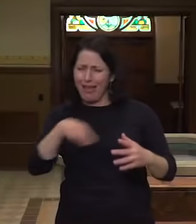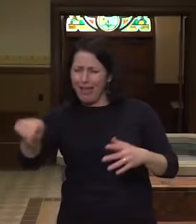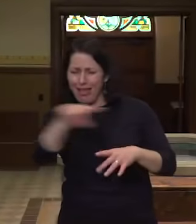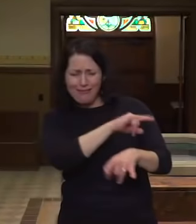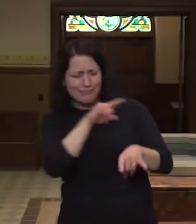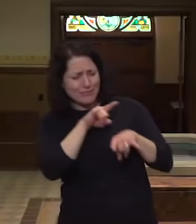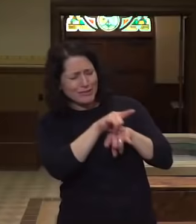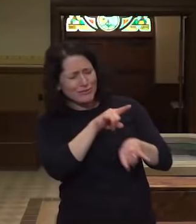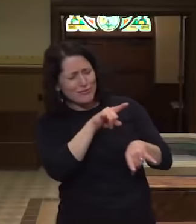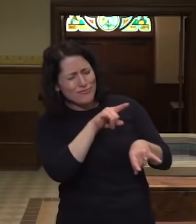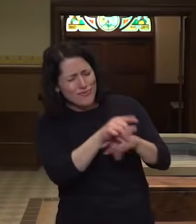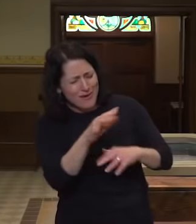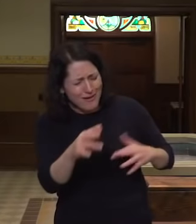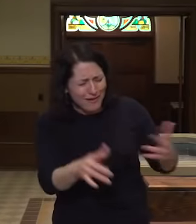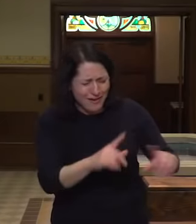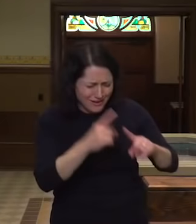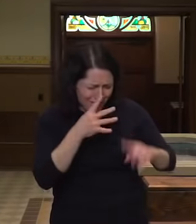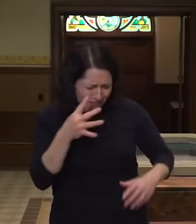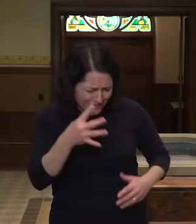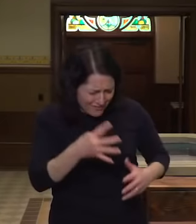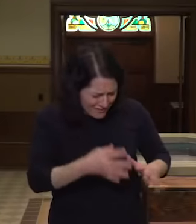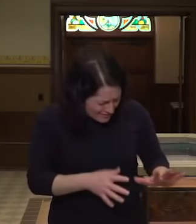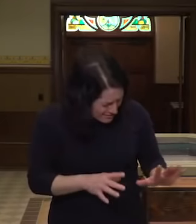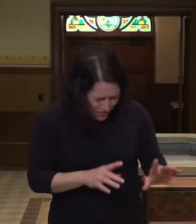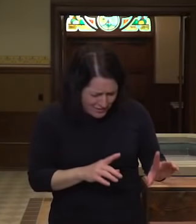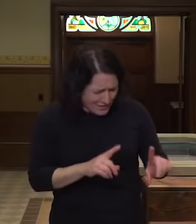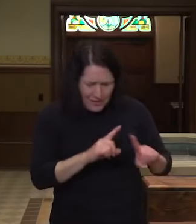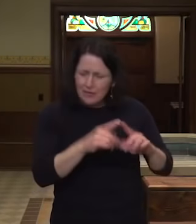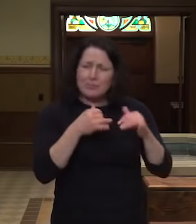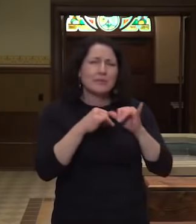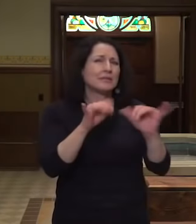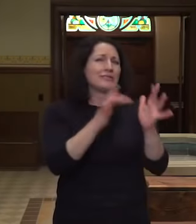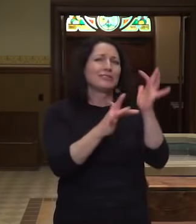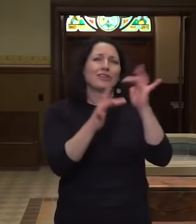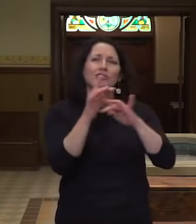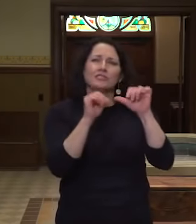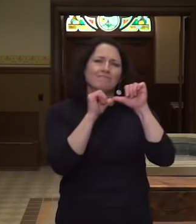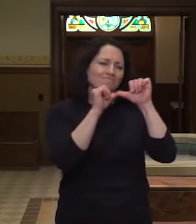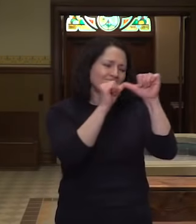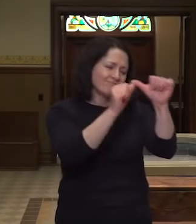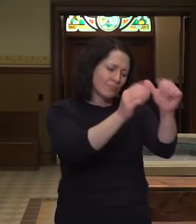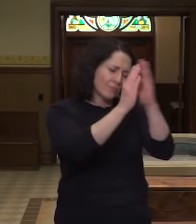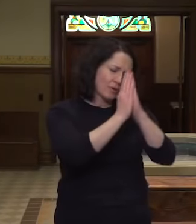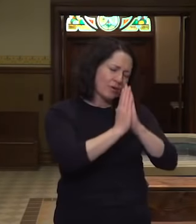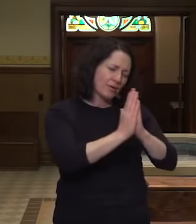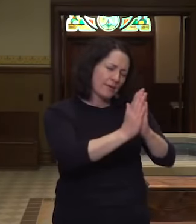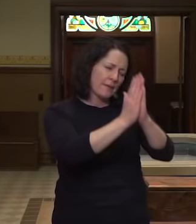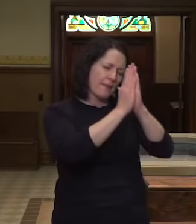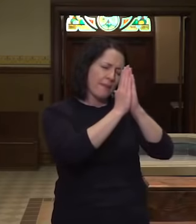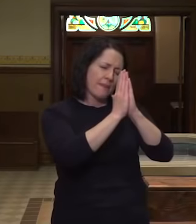end was near and still for me he prayed.